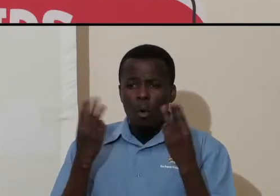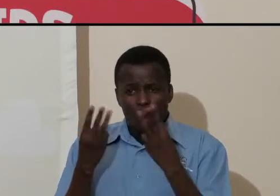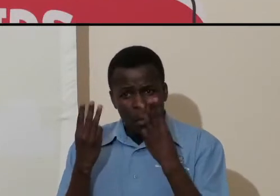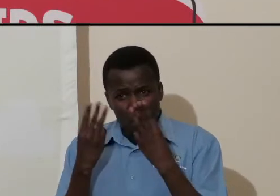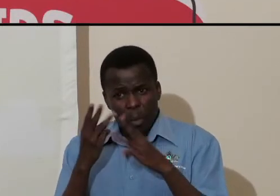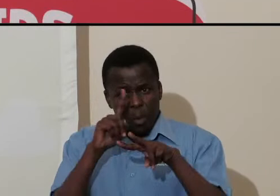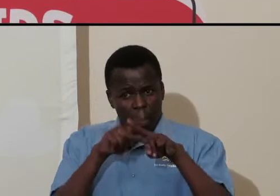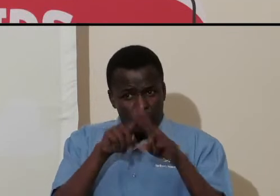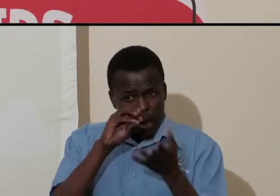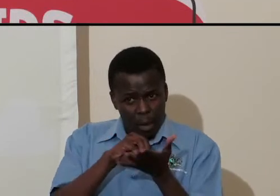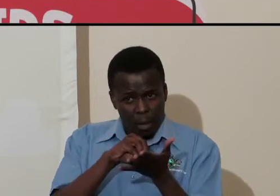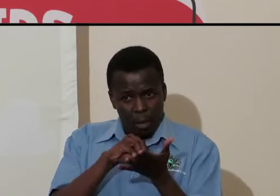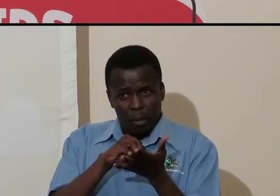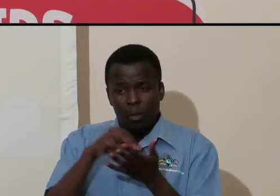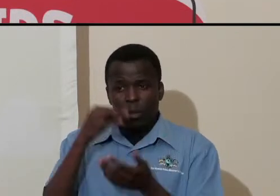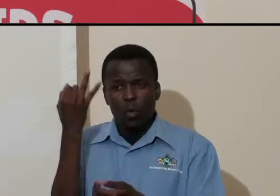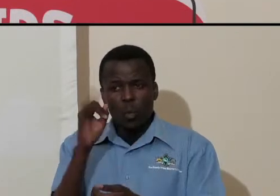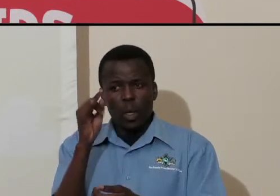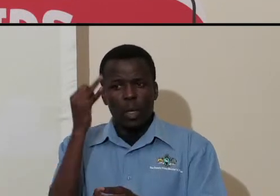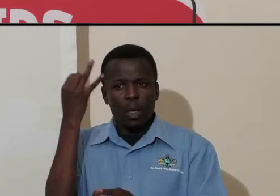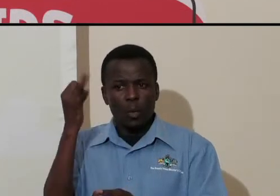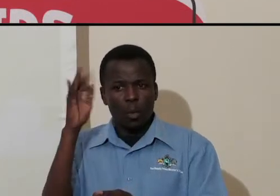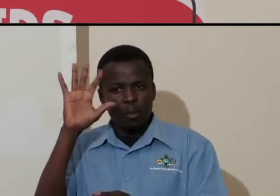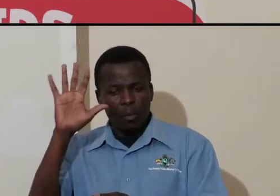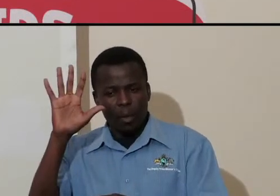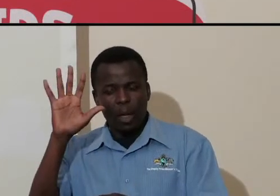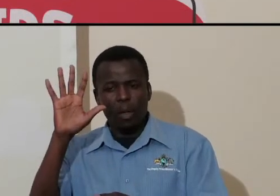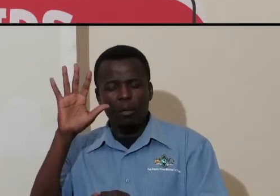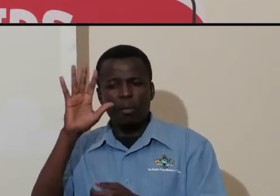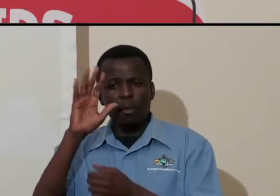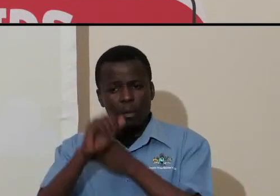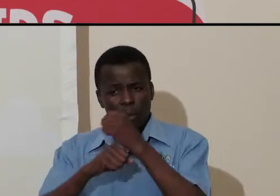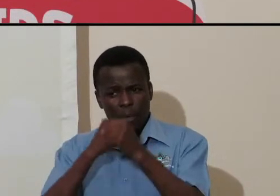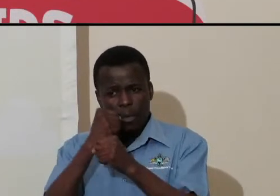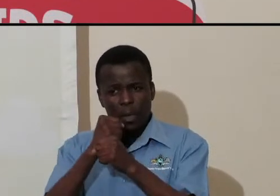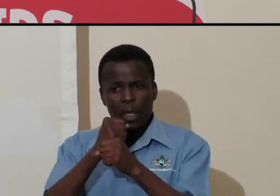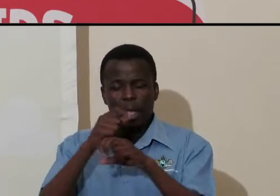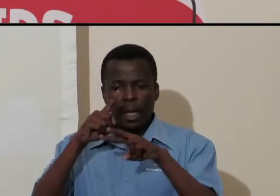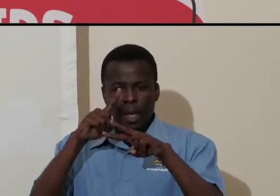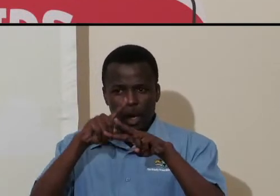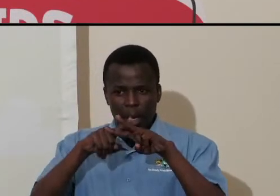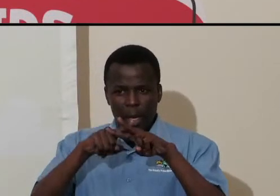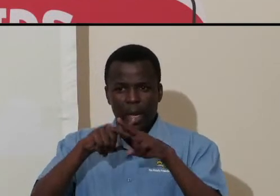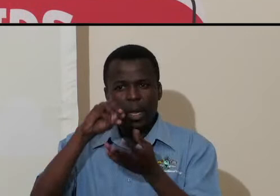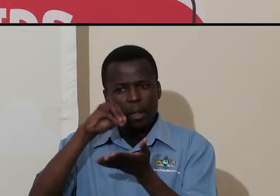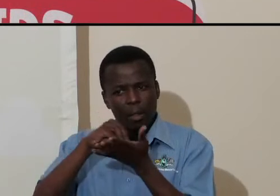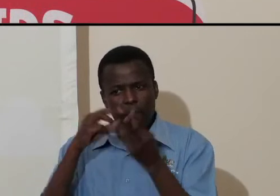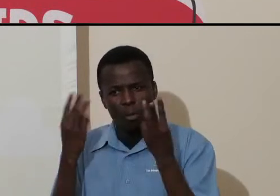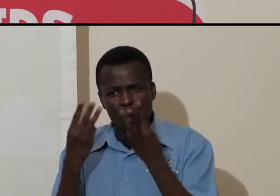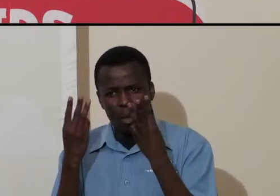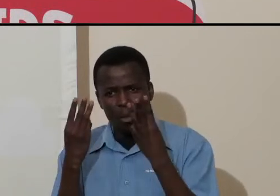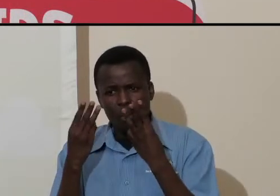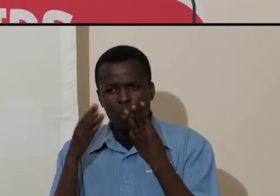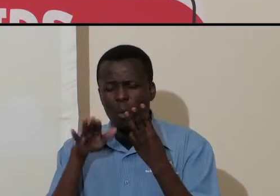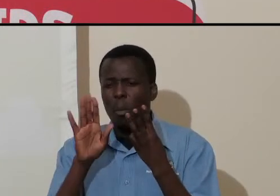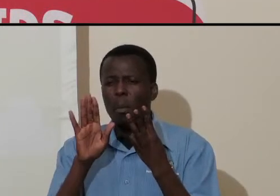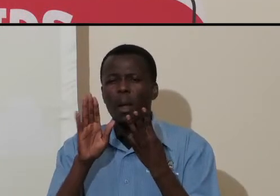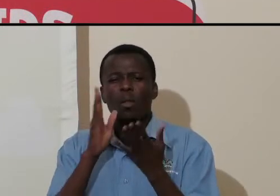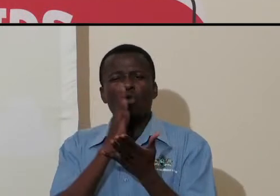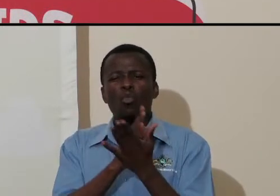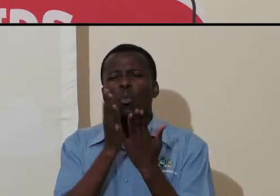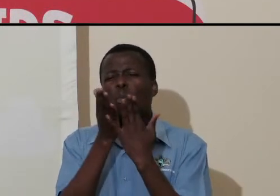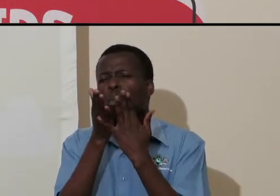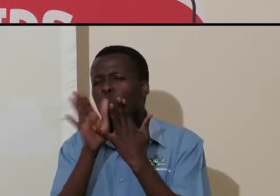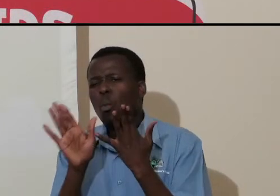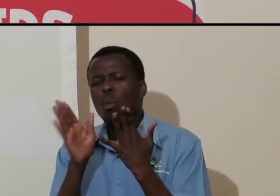2025, less than 10% of people living with HIV and key populations experience stigma,